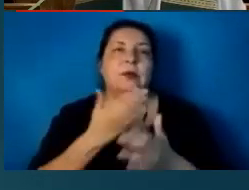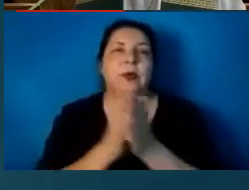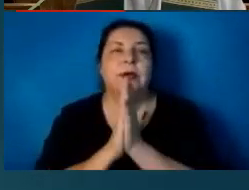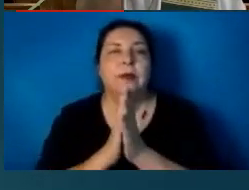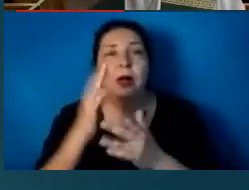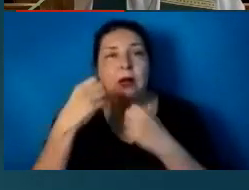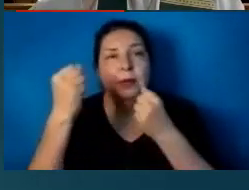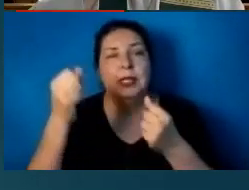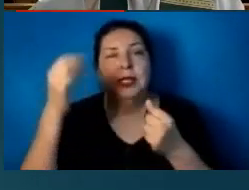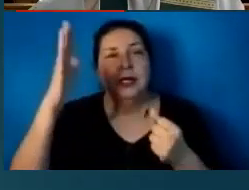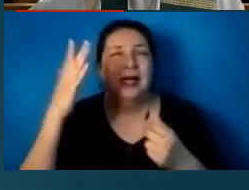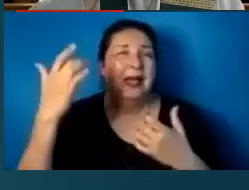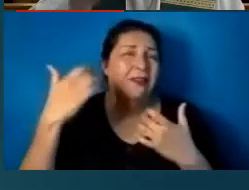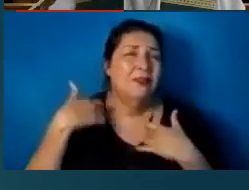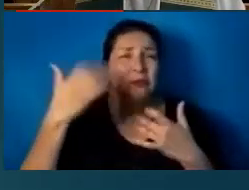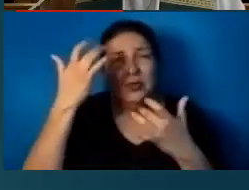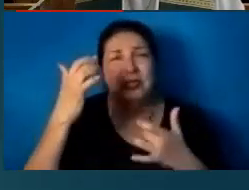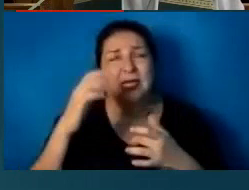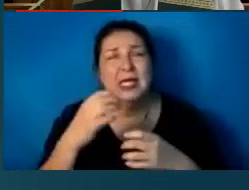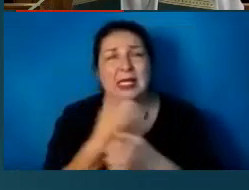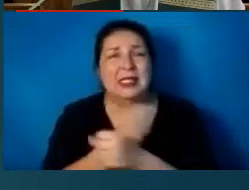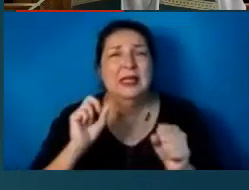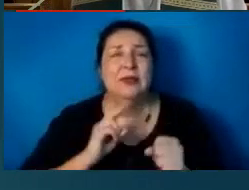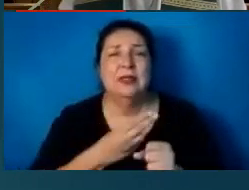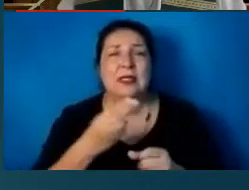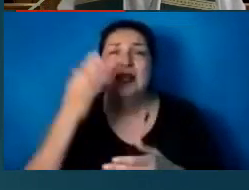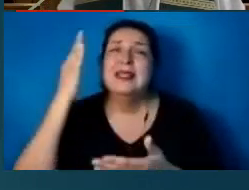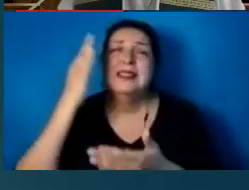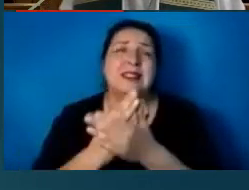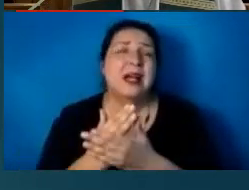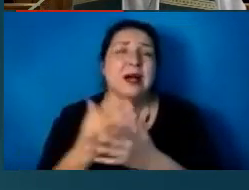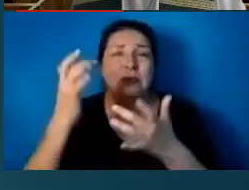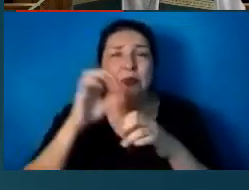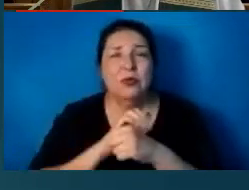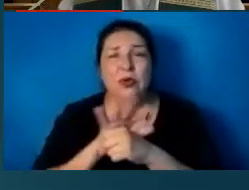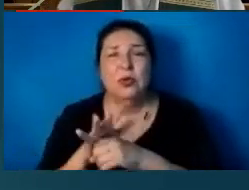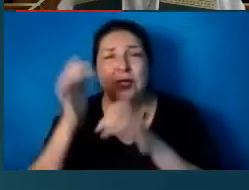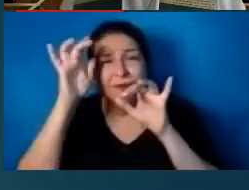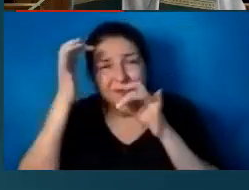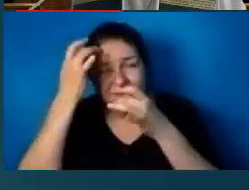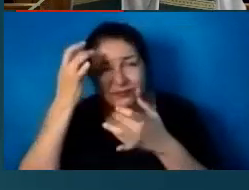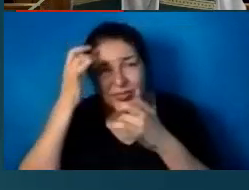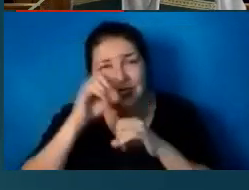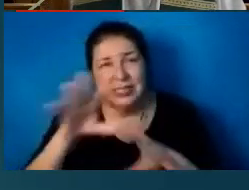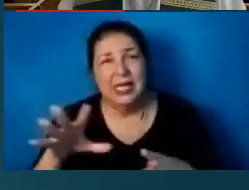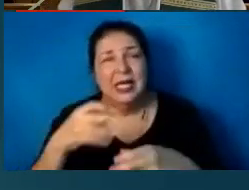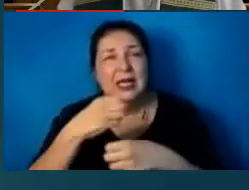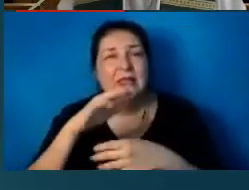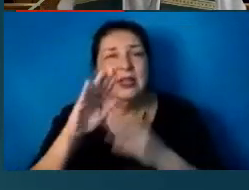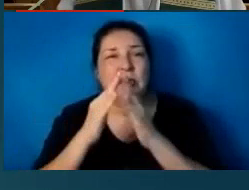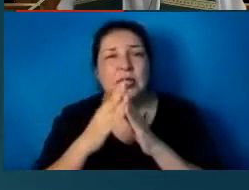Almighty God, have mercy and spare us. Put an end to the pandemic and restore the communities of the world to their common